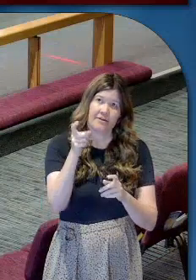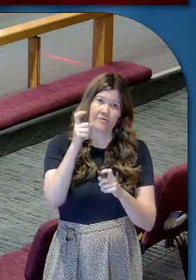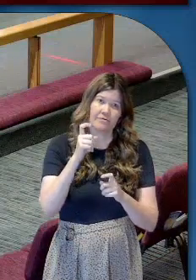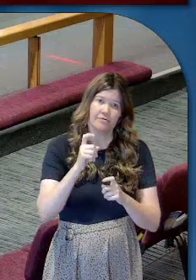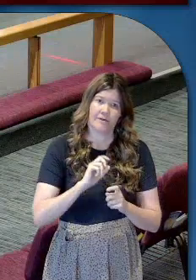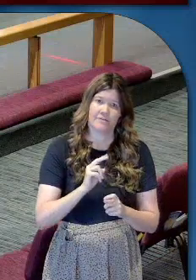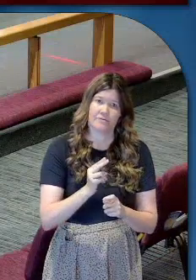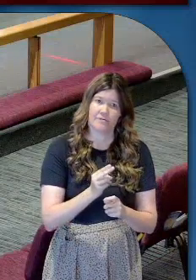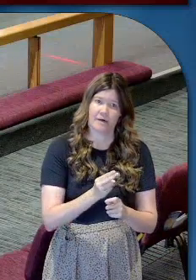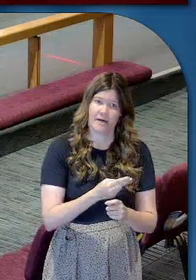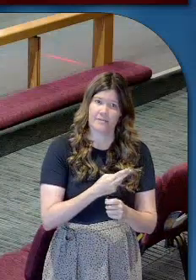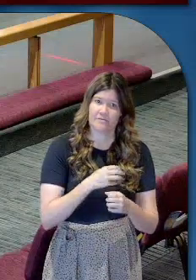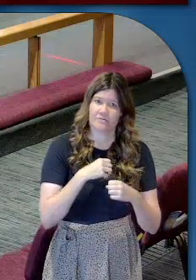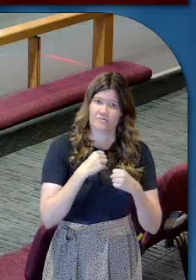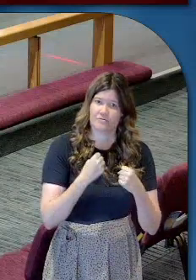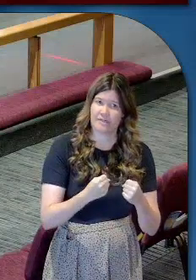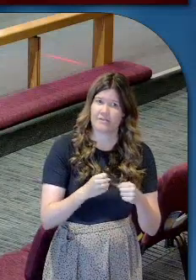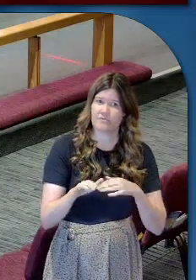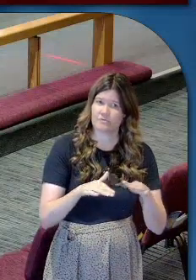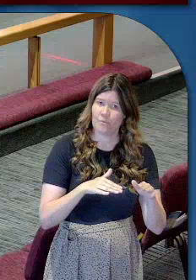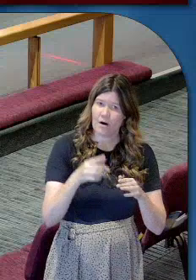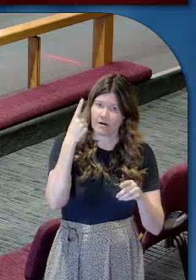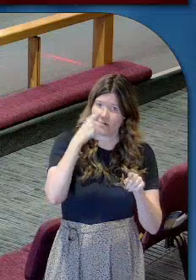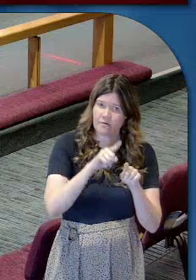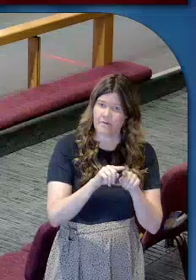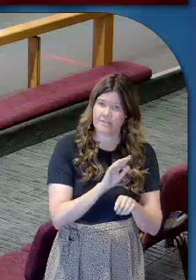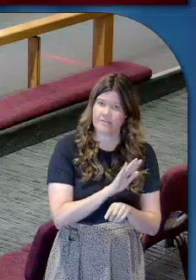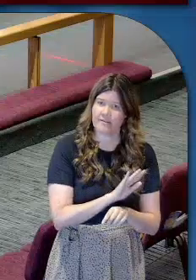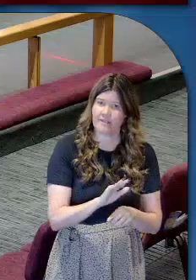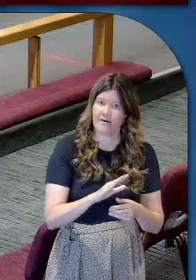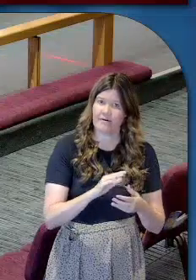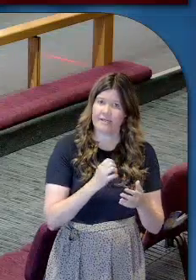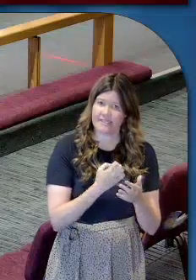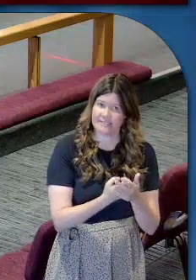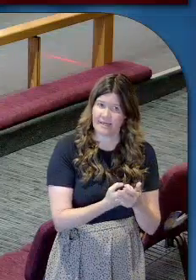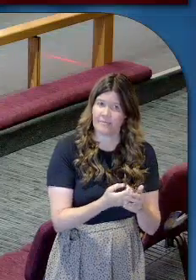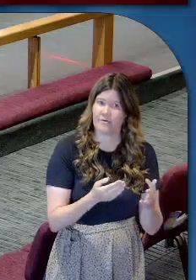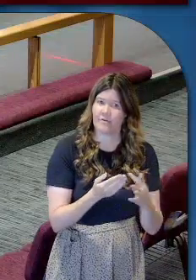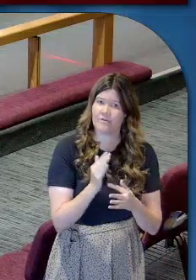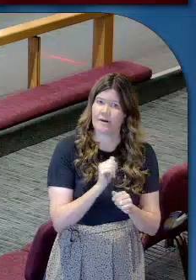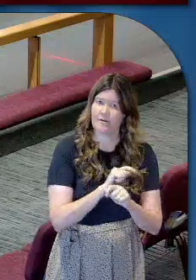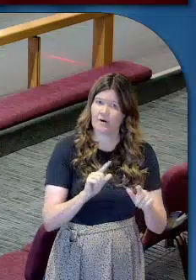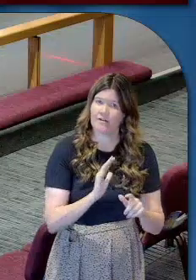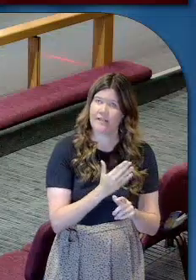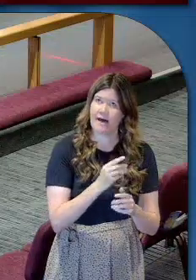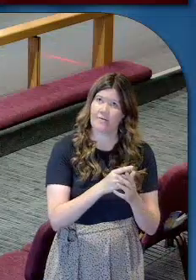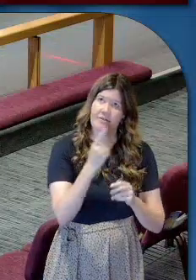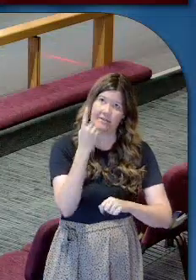their example throughout all of our days to the glory of your holy name. Lord, in your mercy.